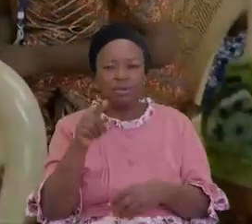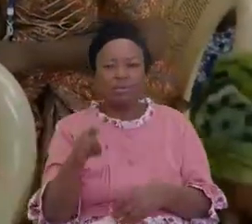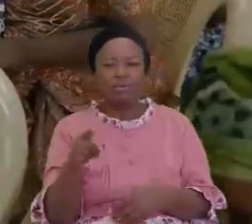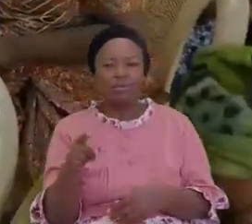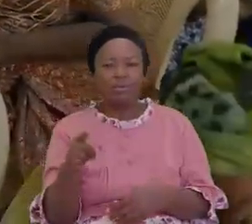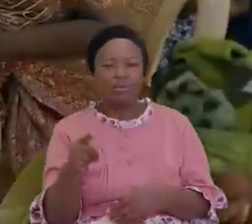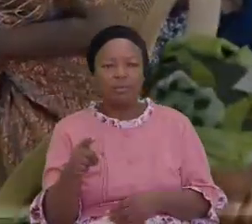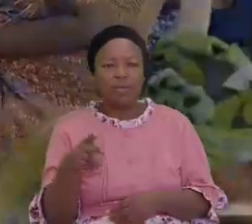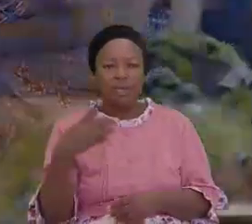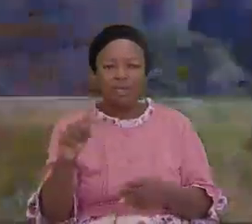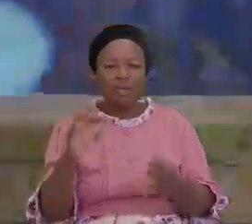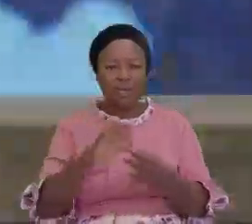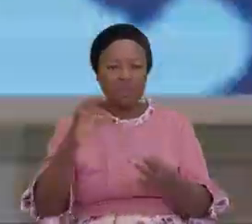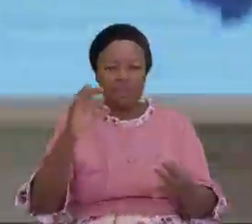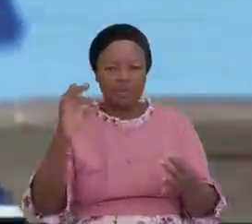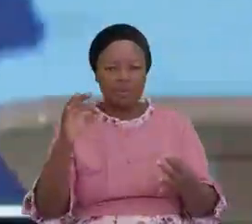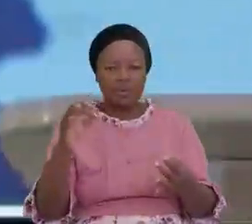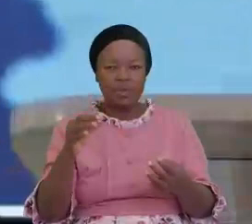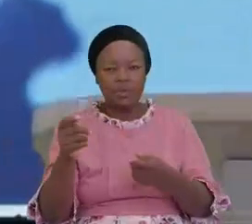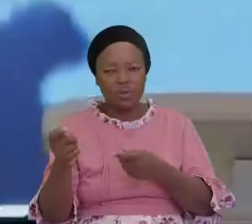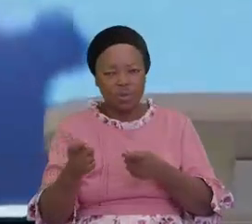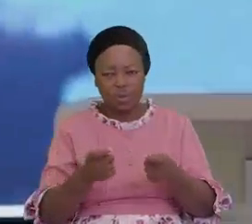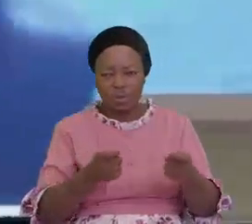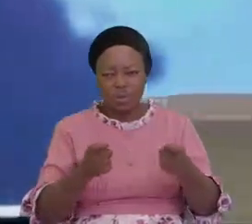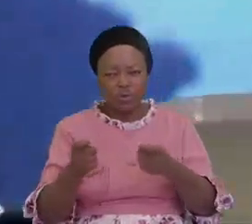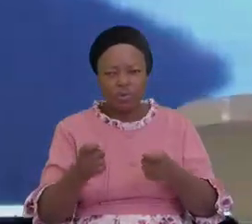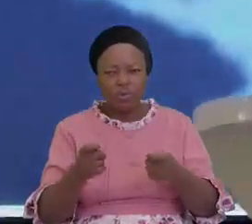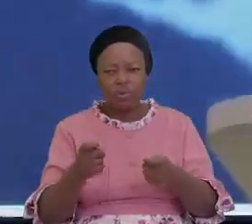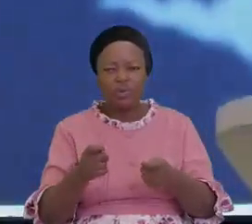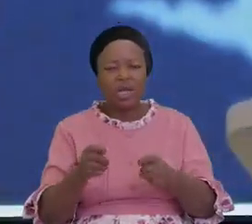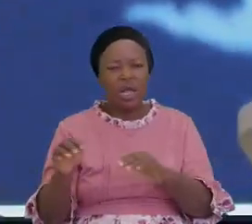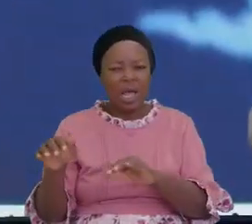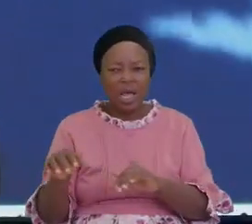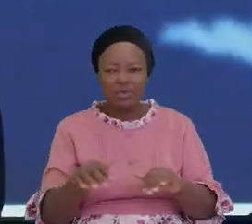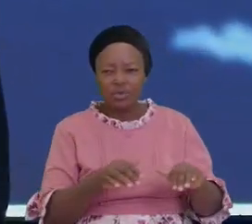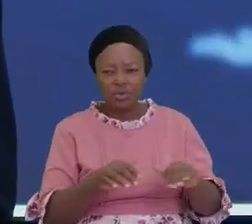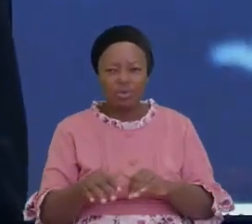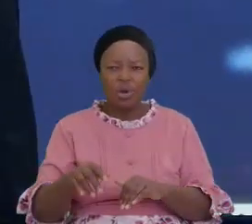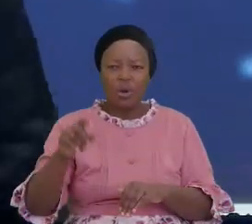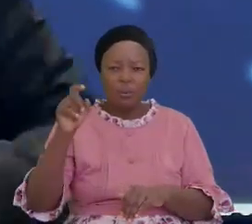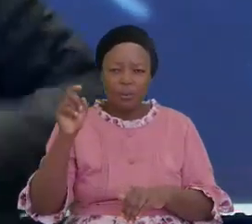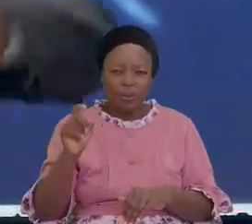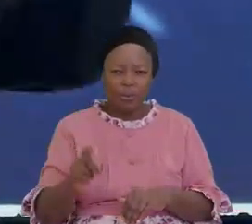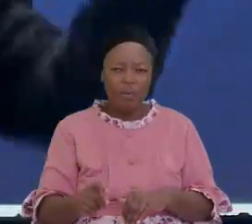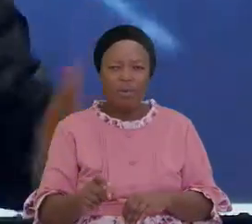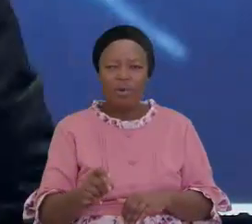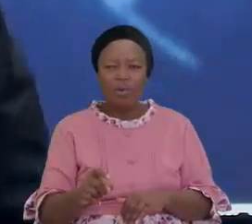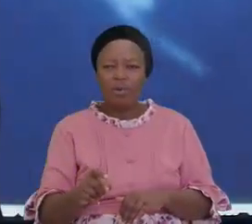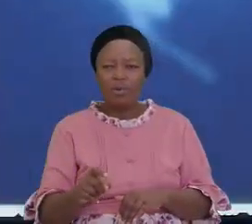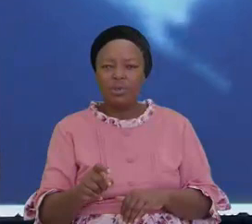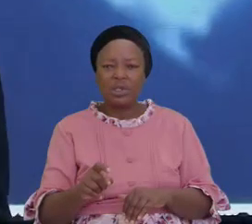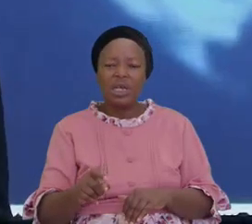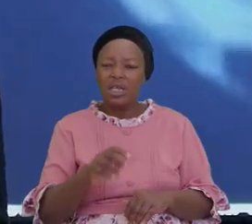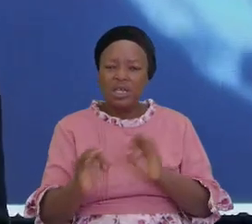The spirit controlled actions must, if it's the evil spirit, it must get out of